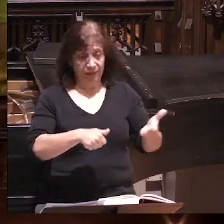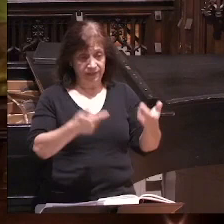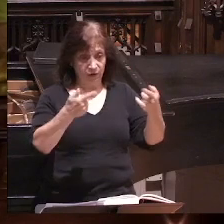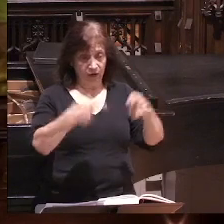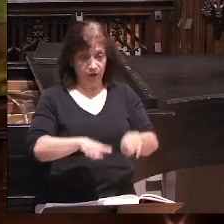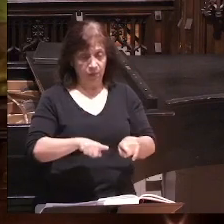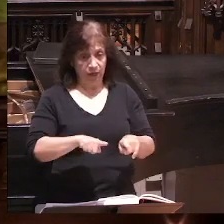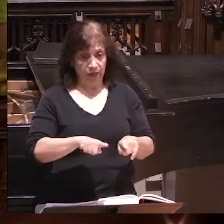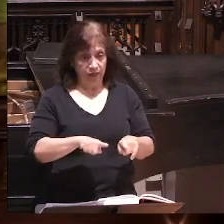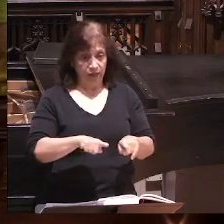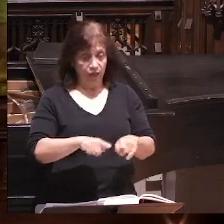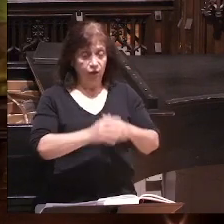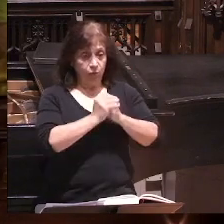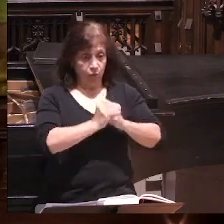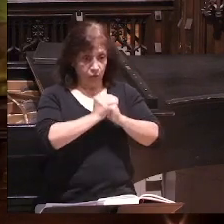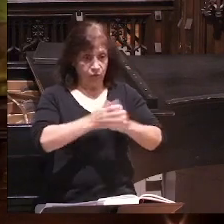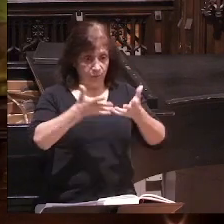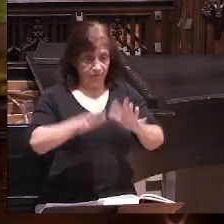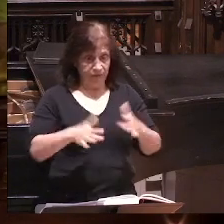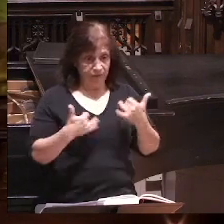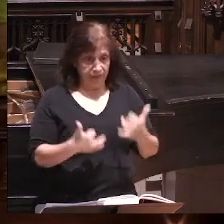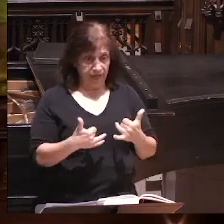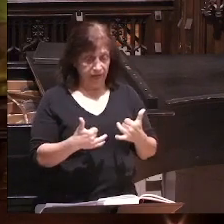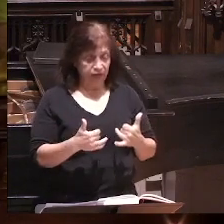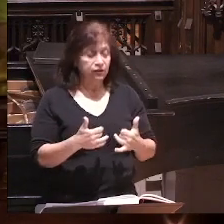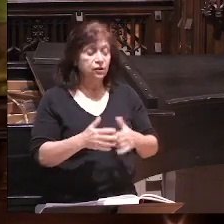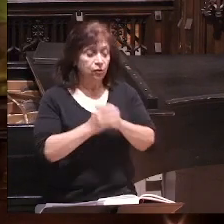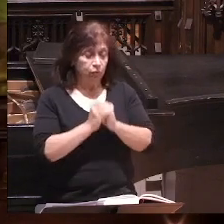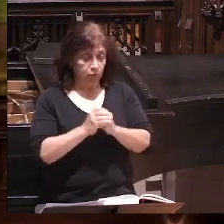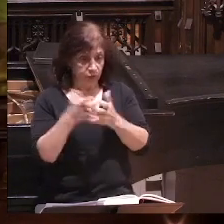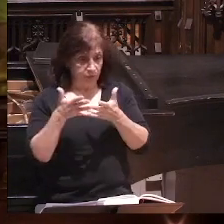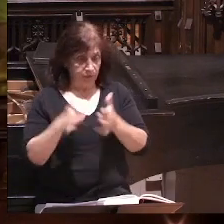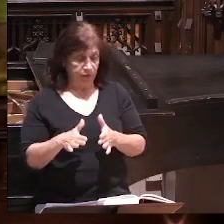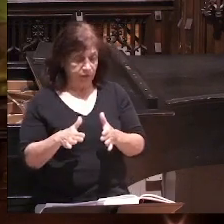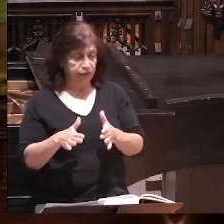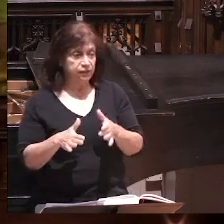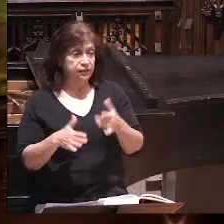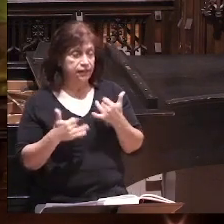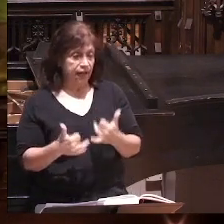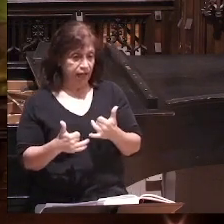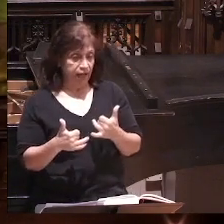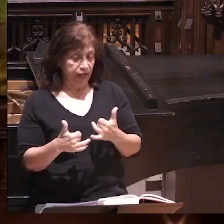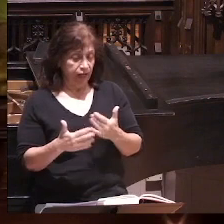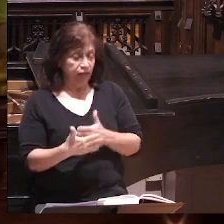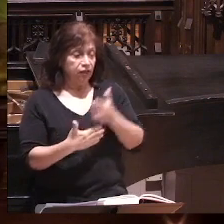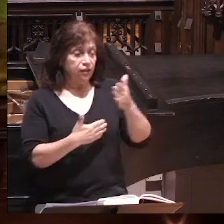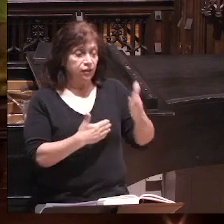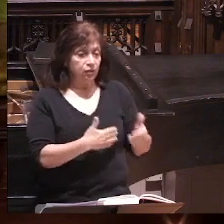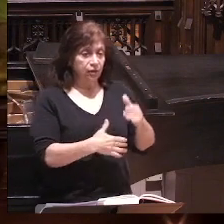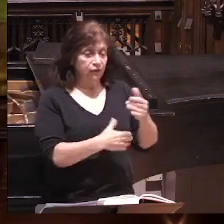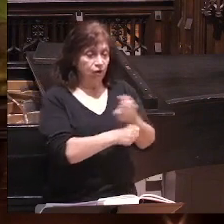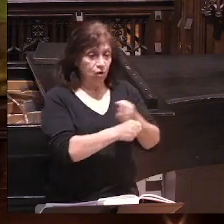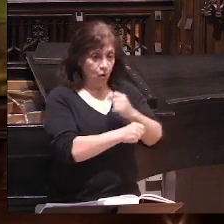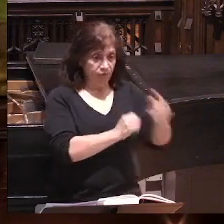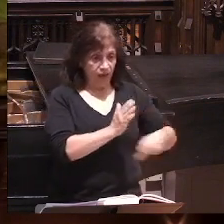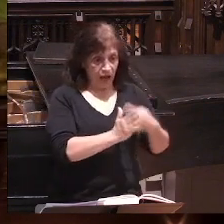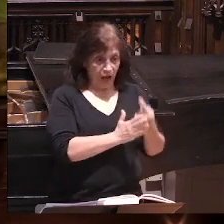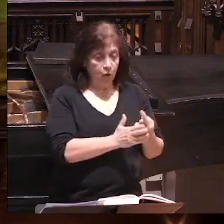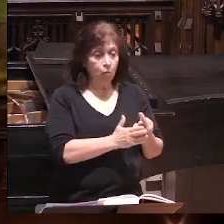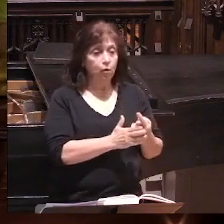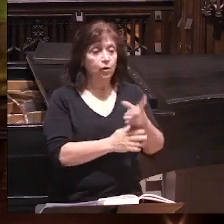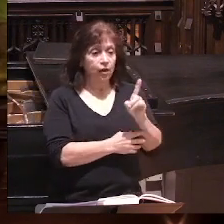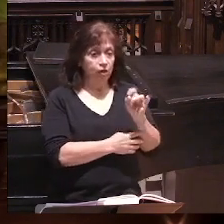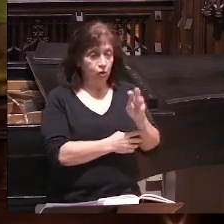happening after worship today. Directly following our service of worship, we will engage in coffee hour in